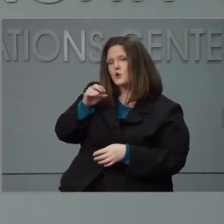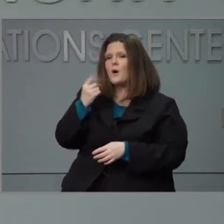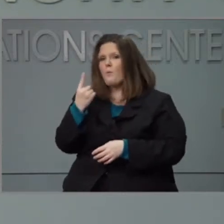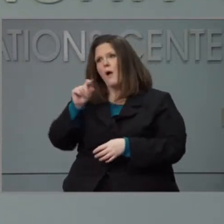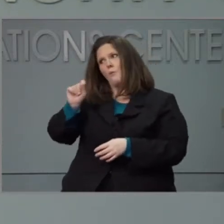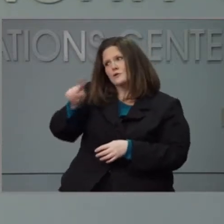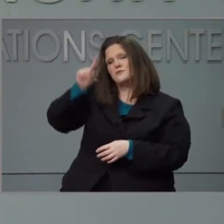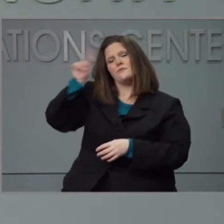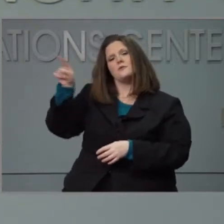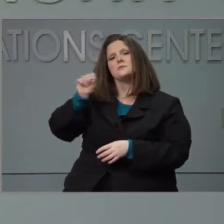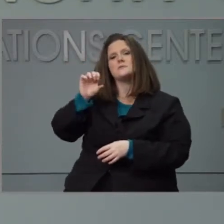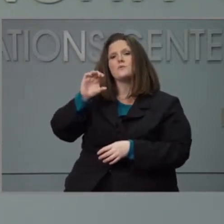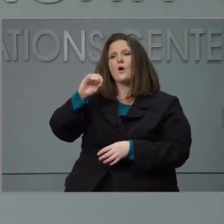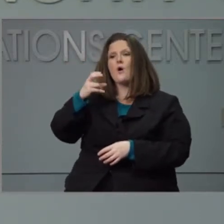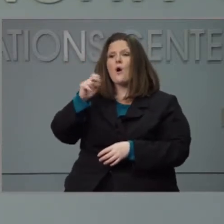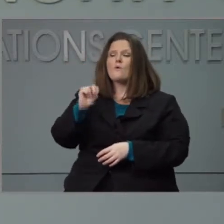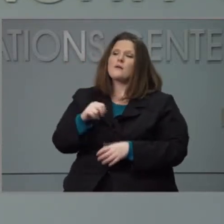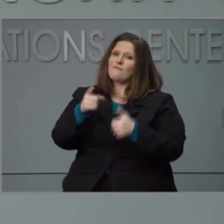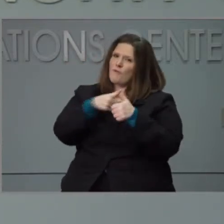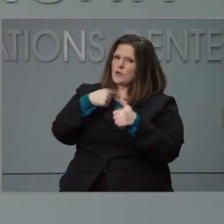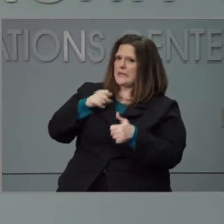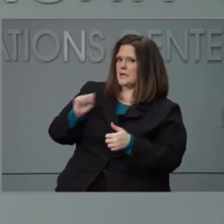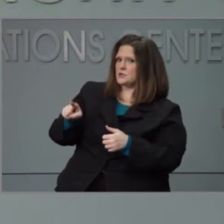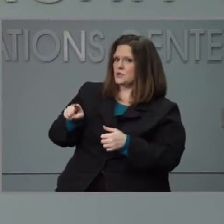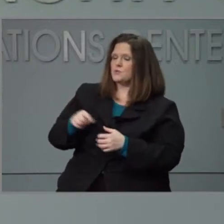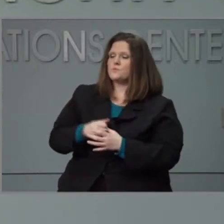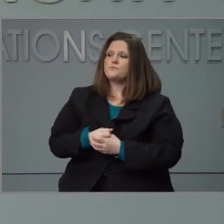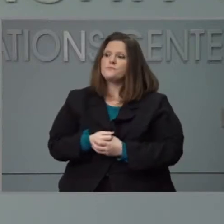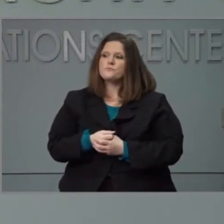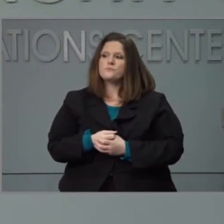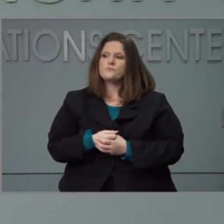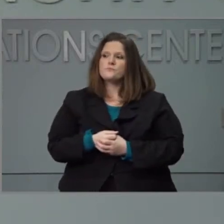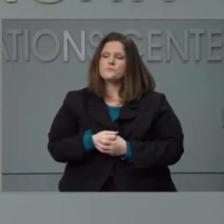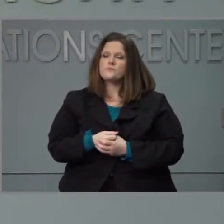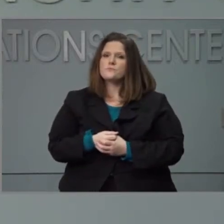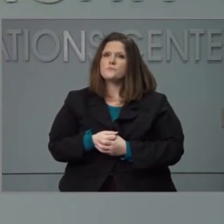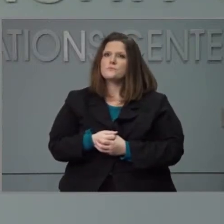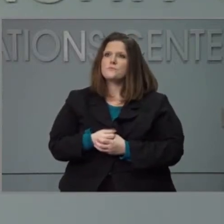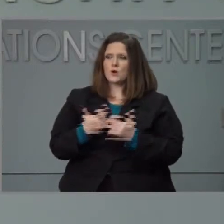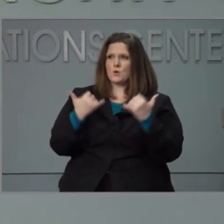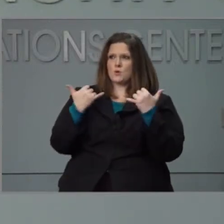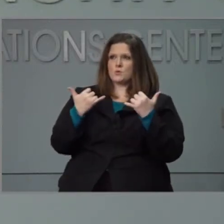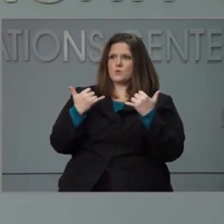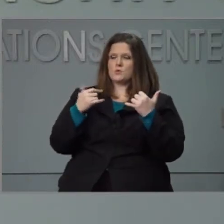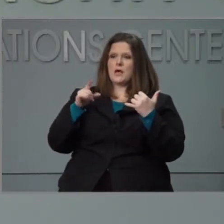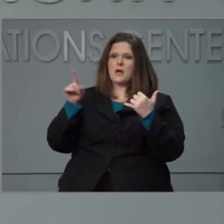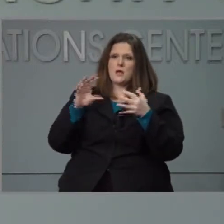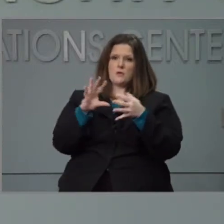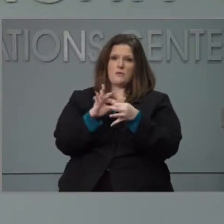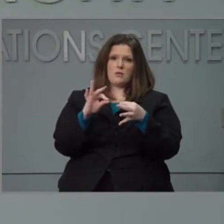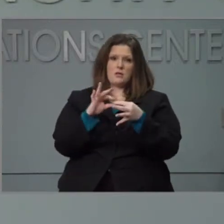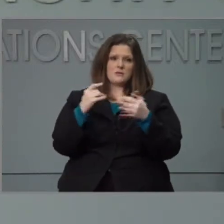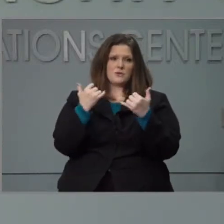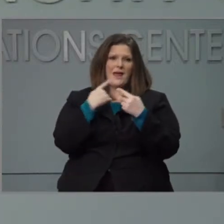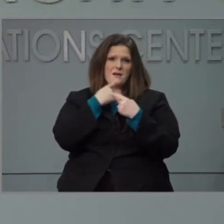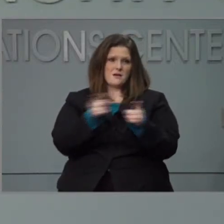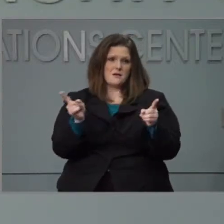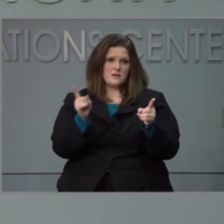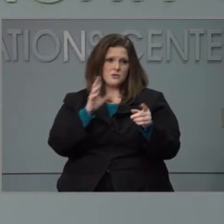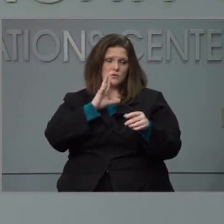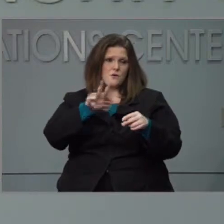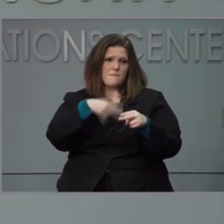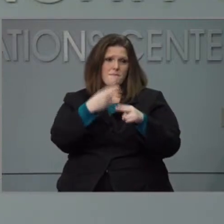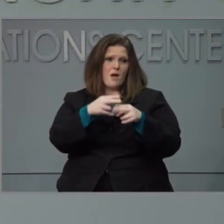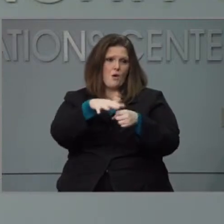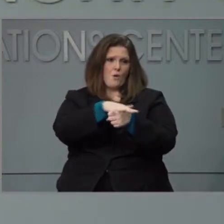Secretary Cohen. The question for you is that since the announcement came out earlier today about trying to enlist the help of local